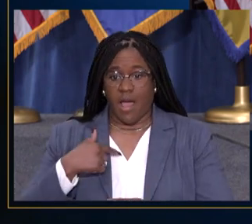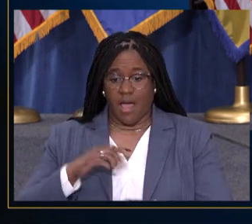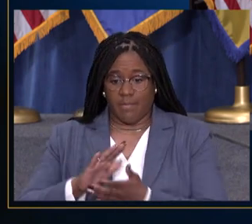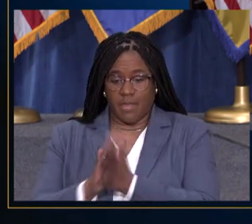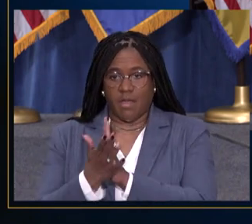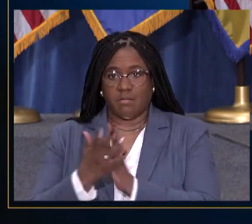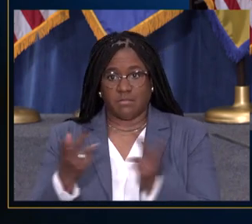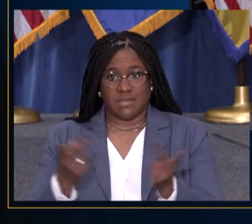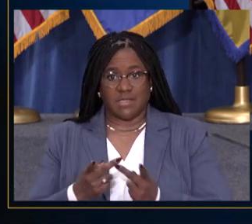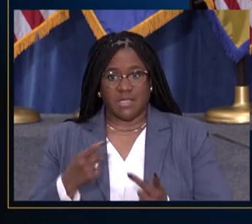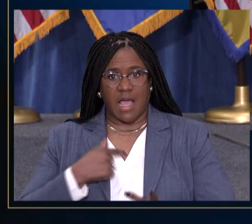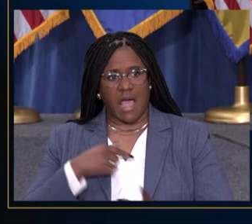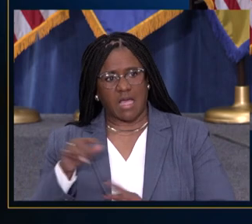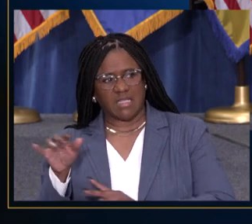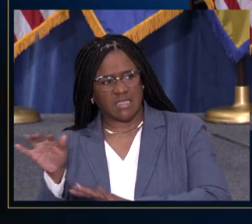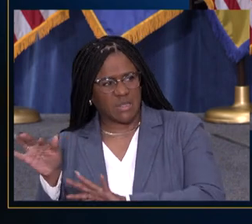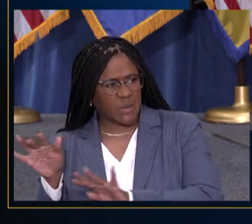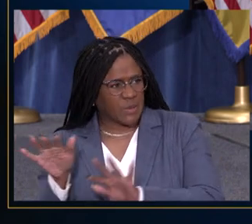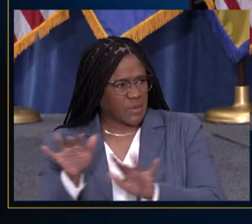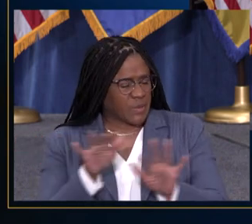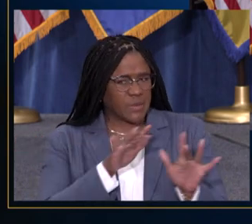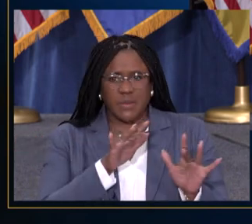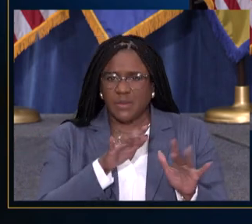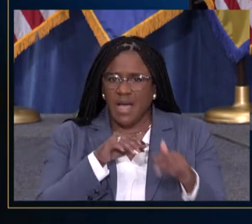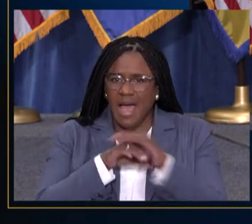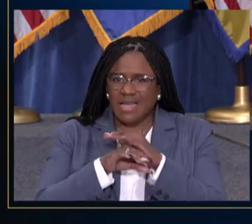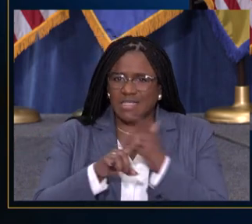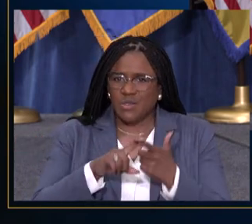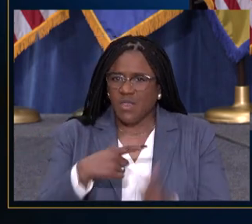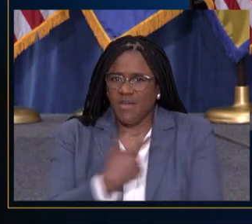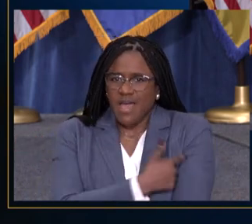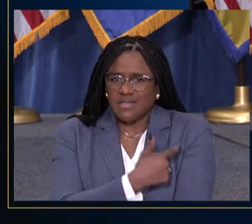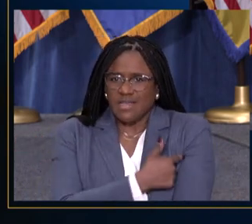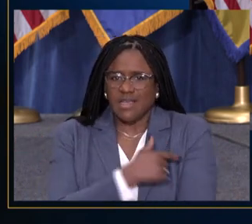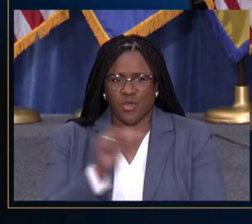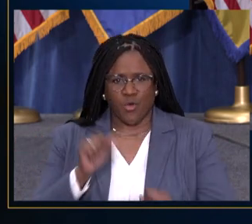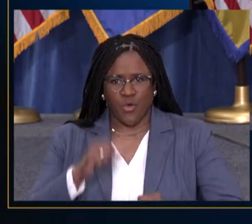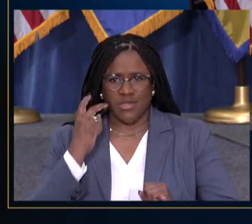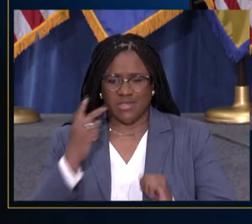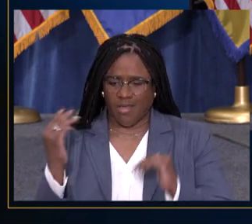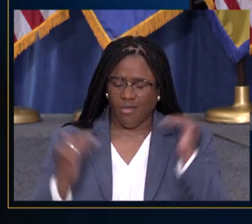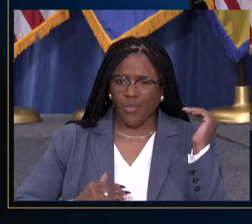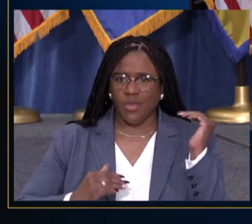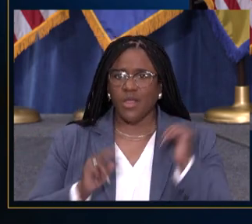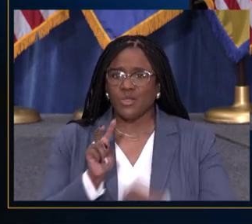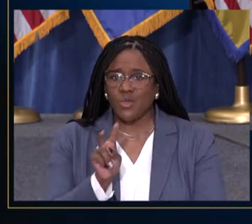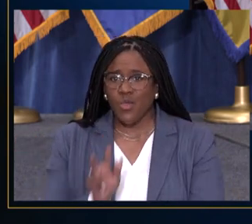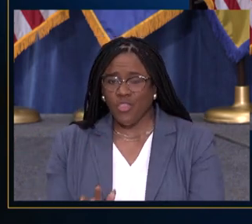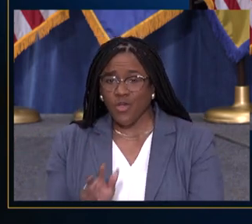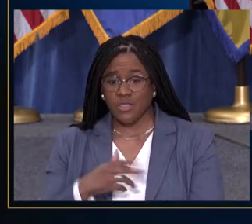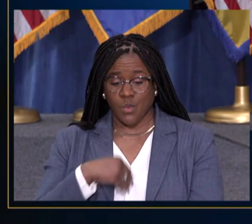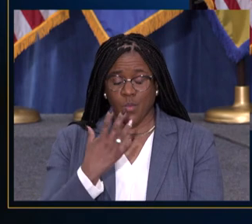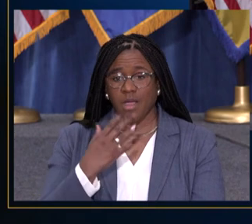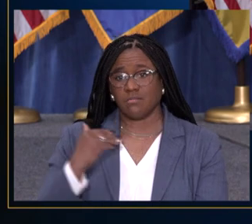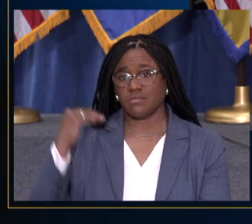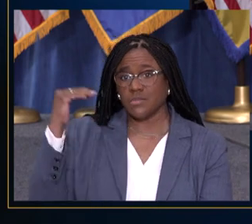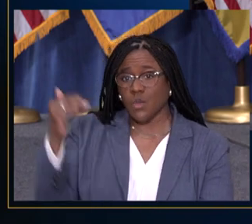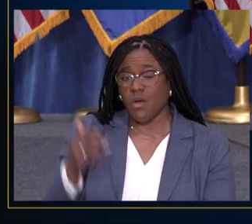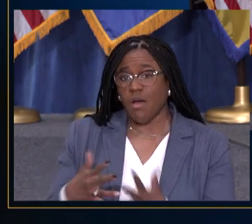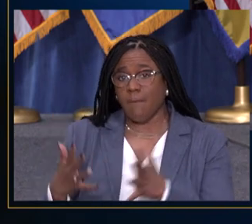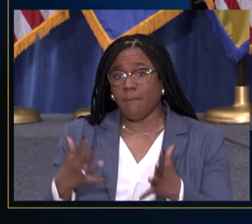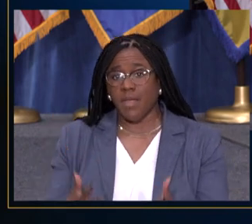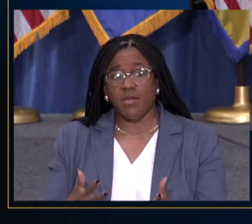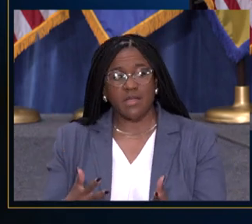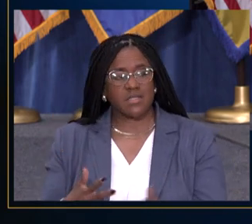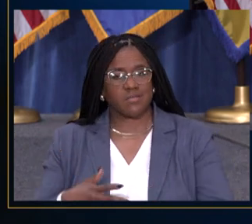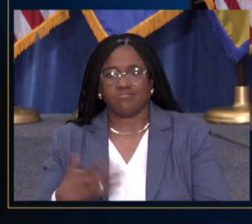that the disparities in access to the vaccines was showing already, where two-thirds of white adult Americans by